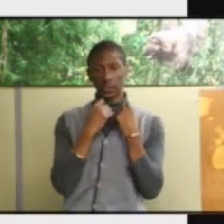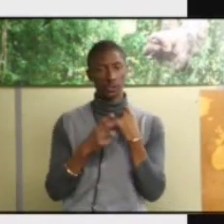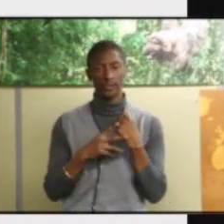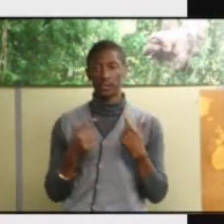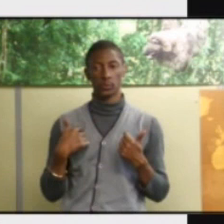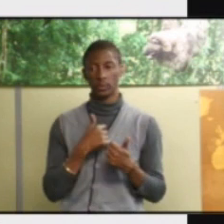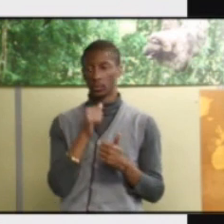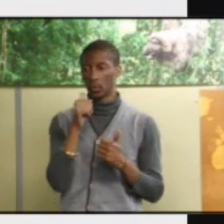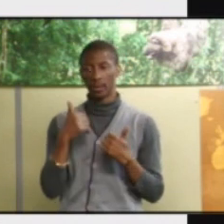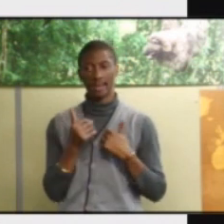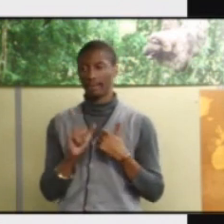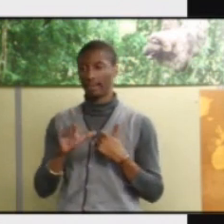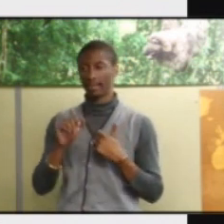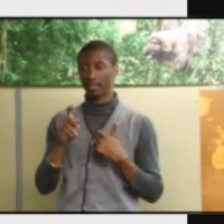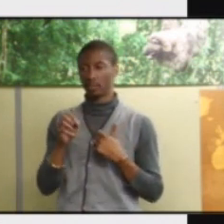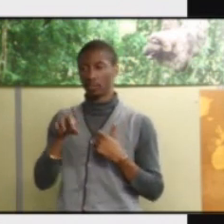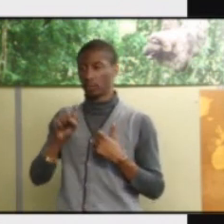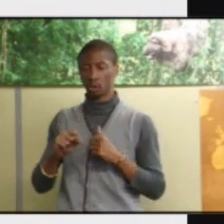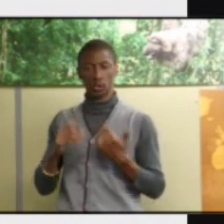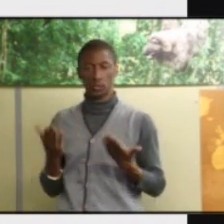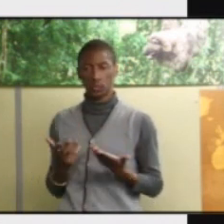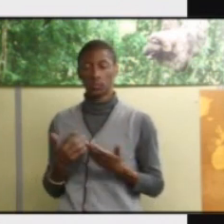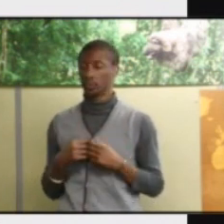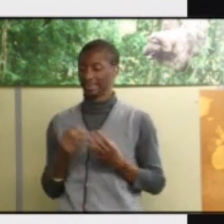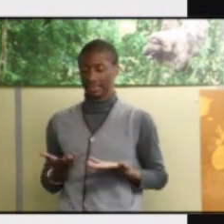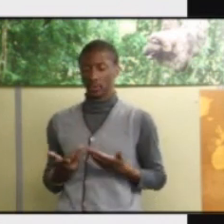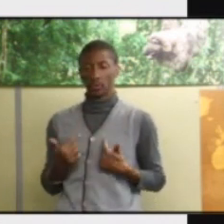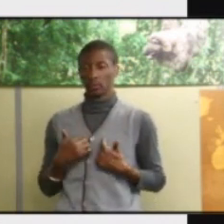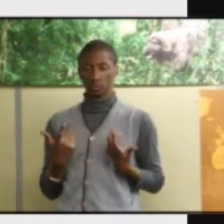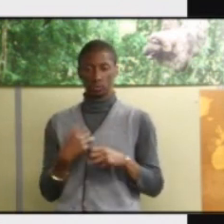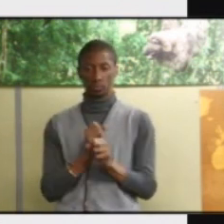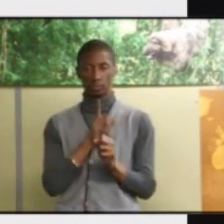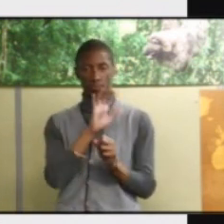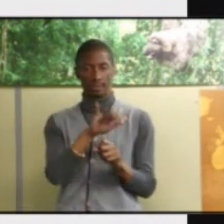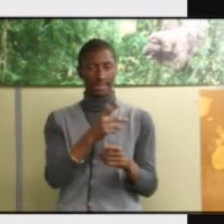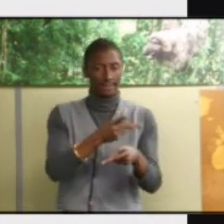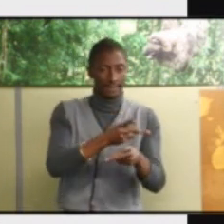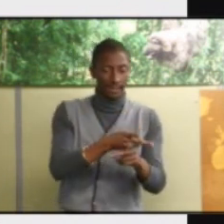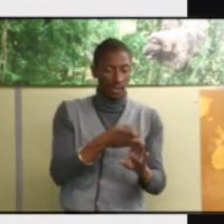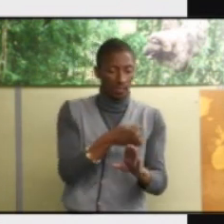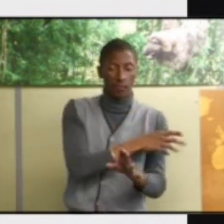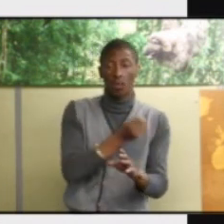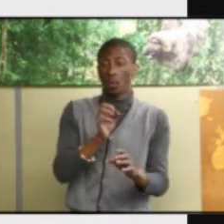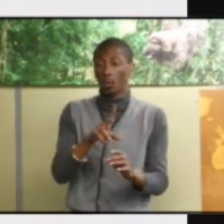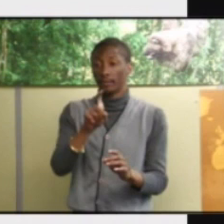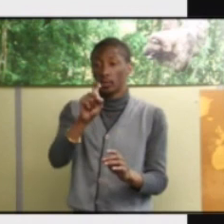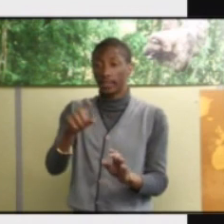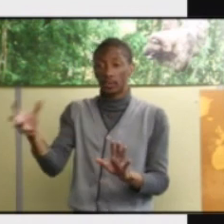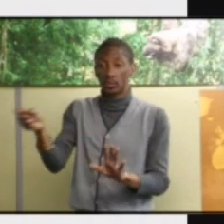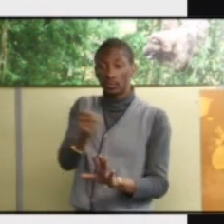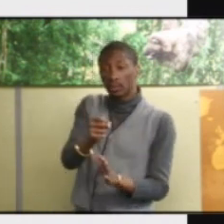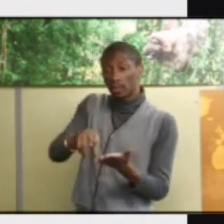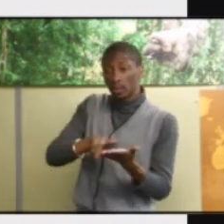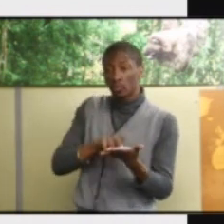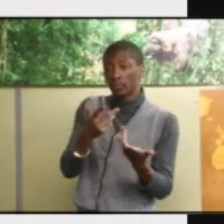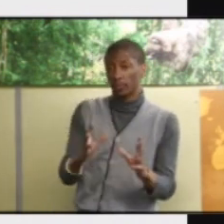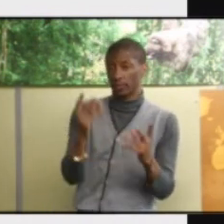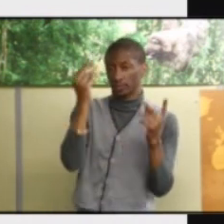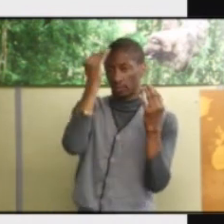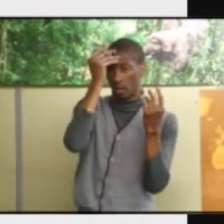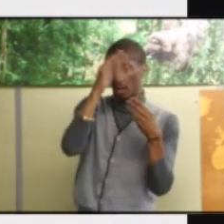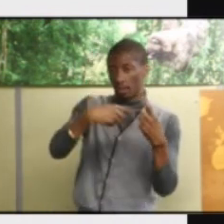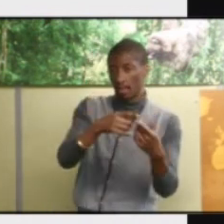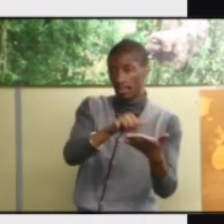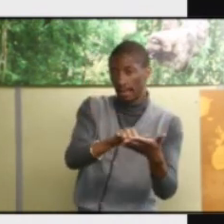on staff, so making sure that that's done ahead of time, or if it needs to be contracted, that you've thought about that.